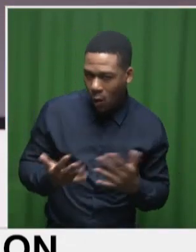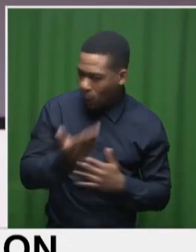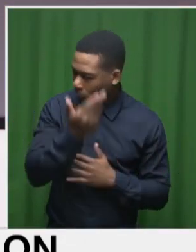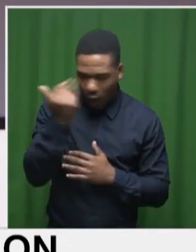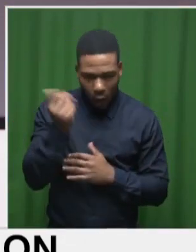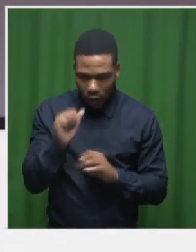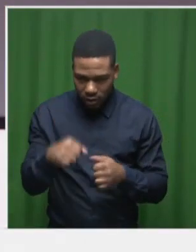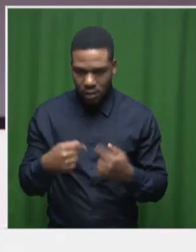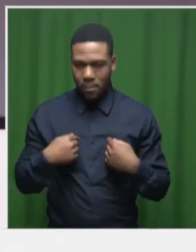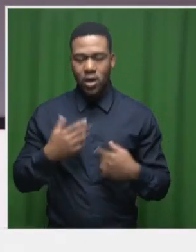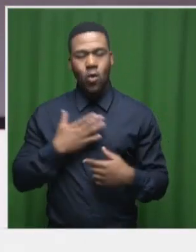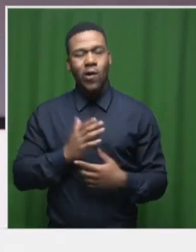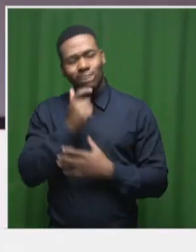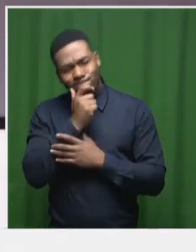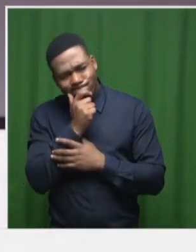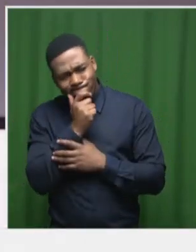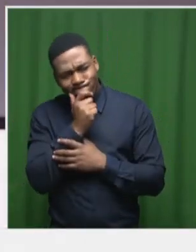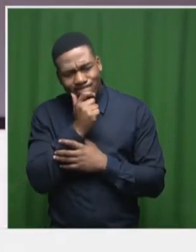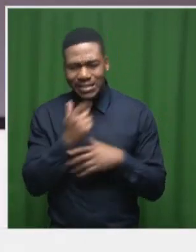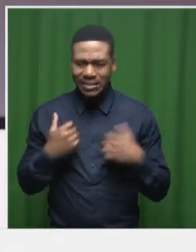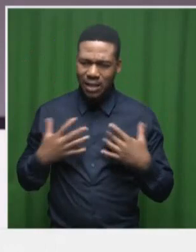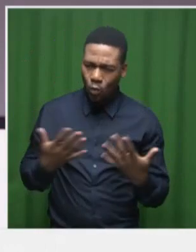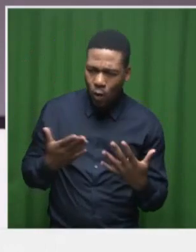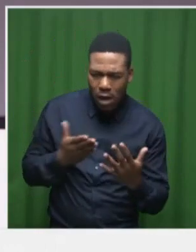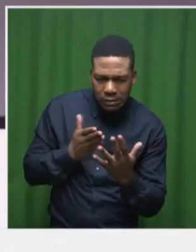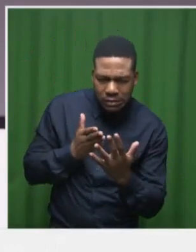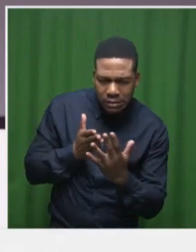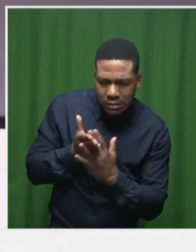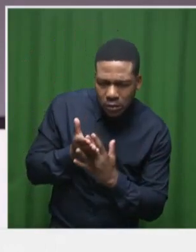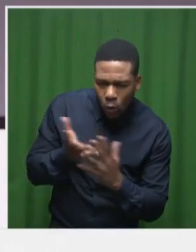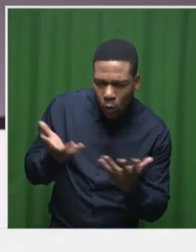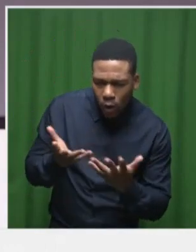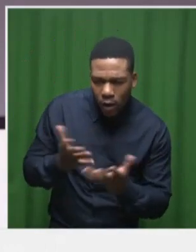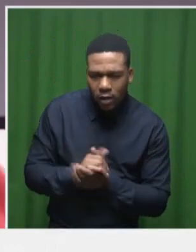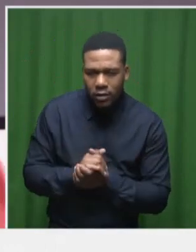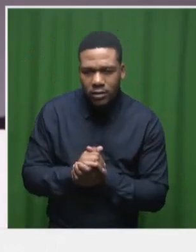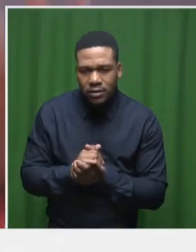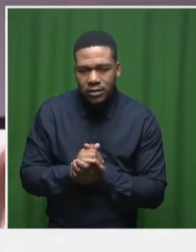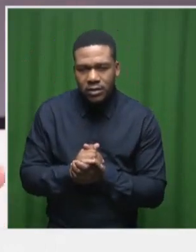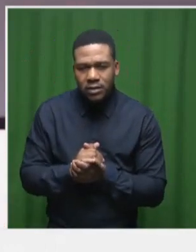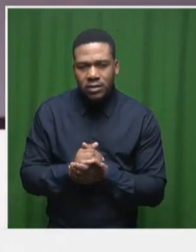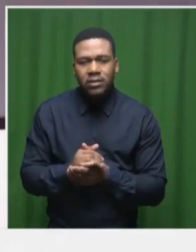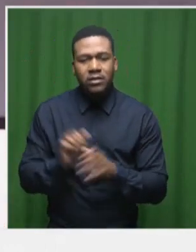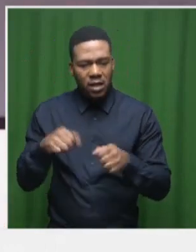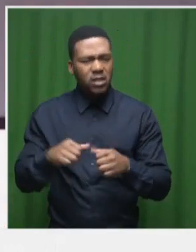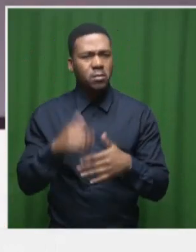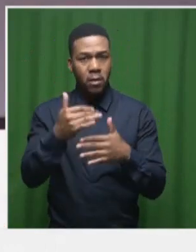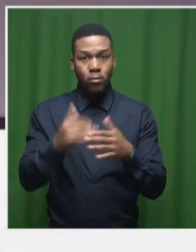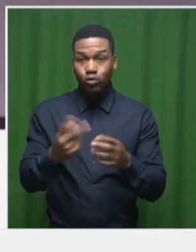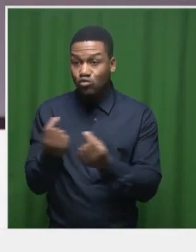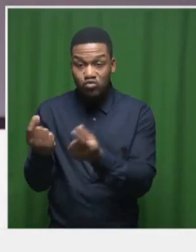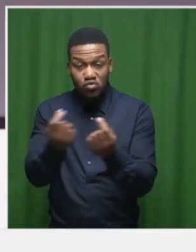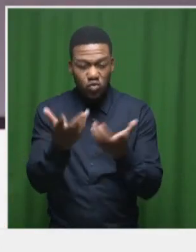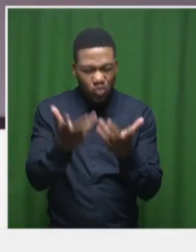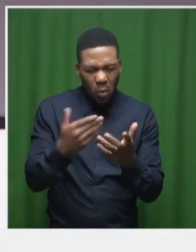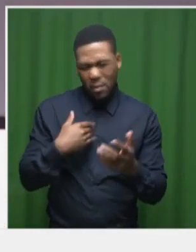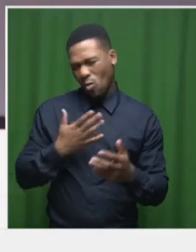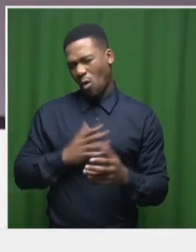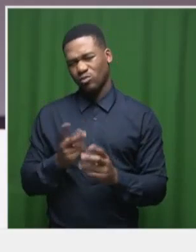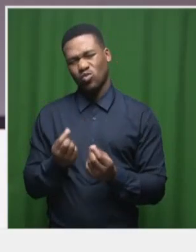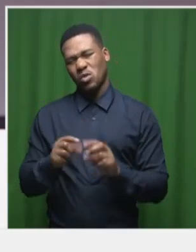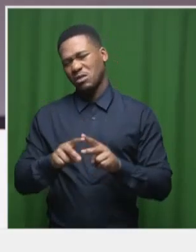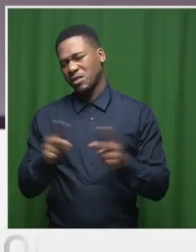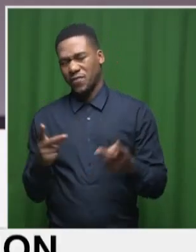wanted an entry point that was a little bit different from what I had done before. Yeah. What everyone else had done before, sorry. So that was